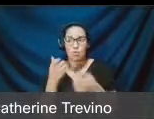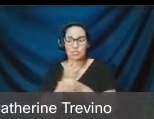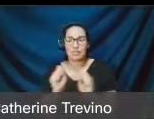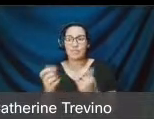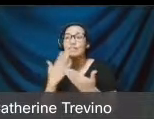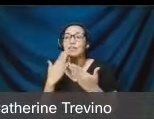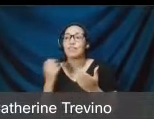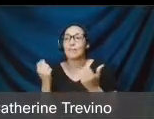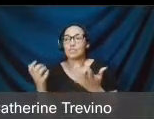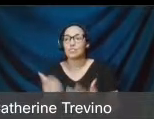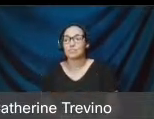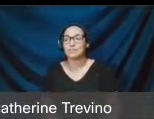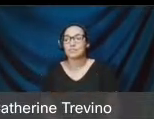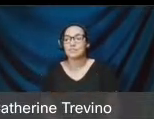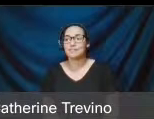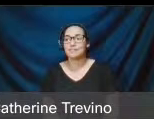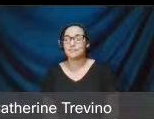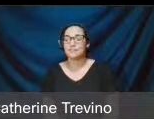much.